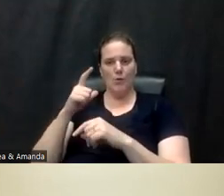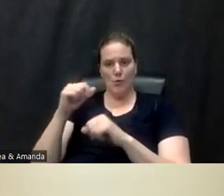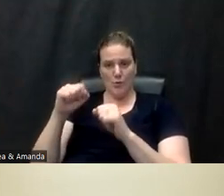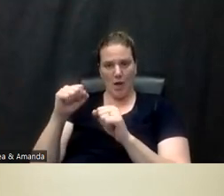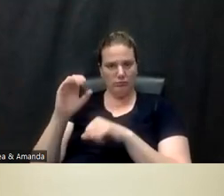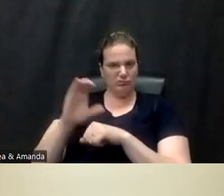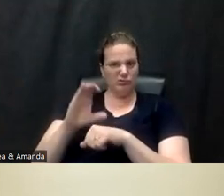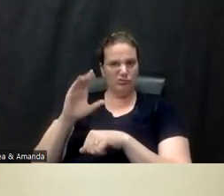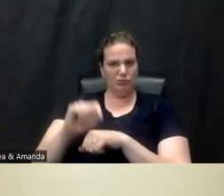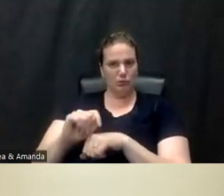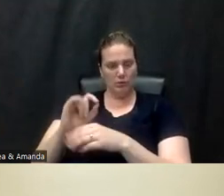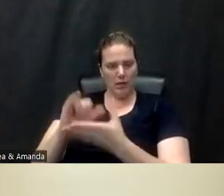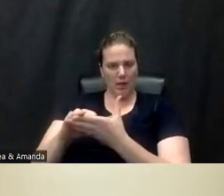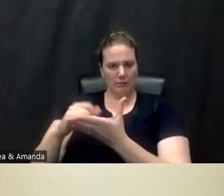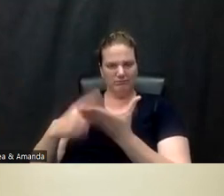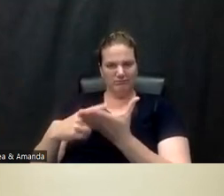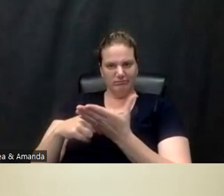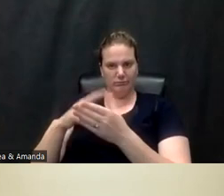consult on things like appeals.